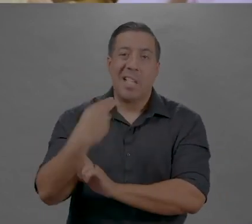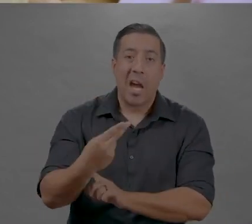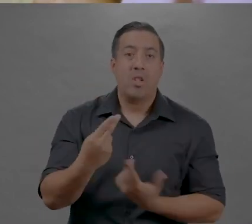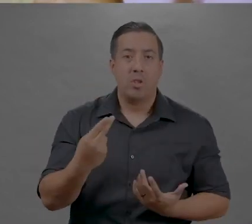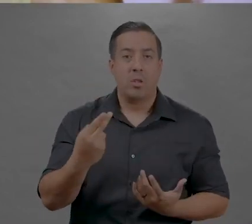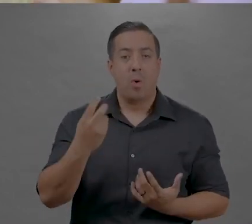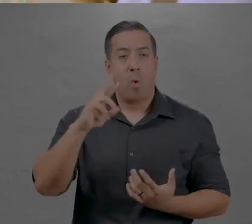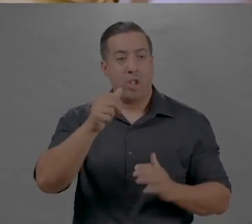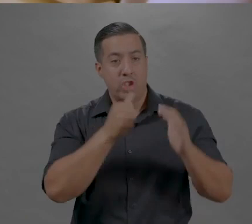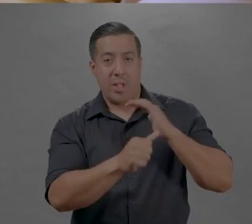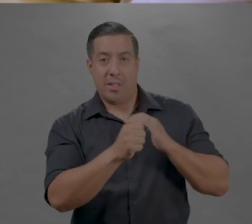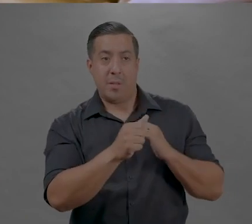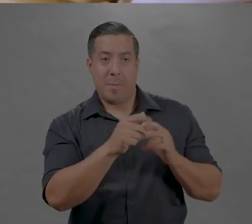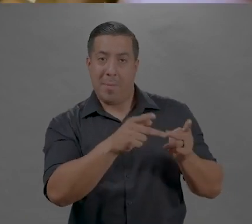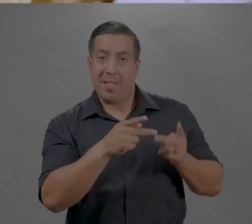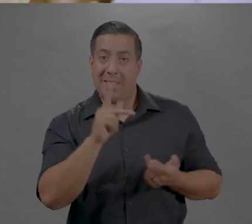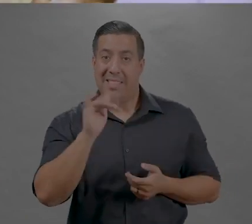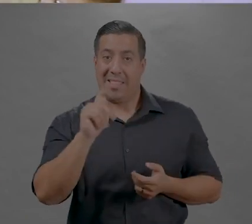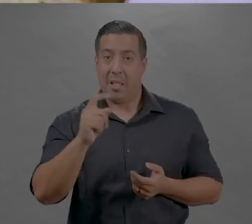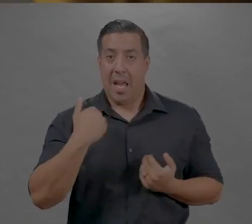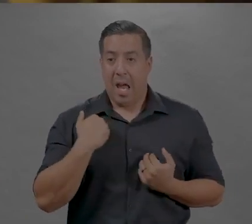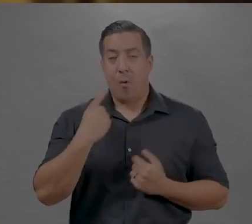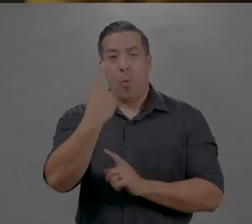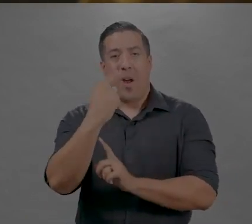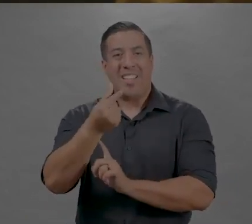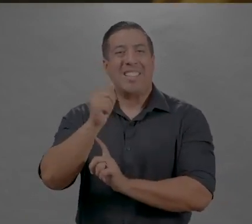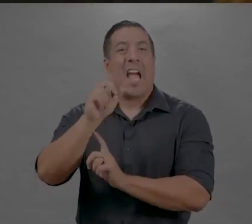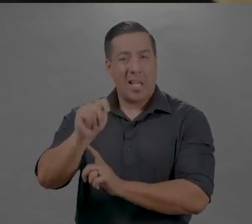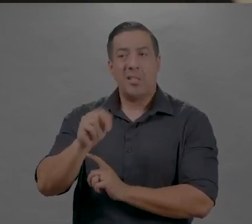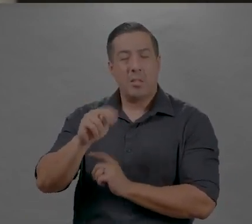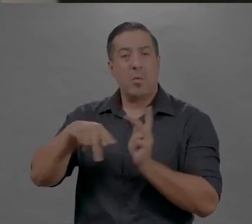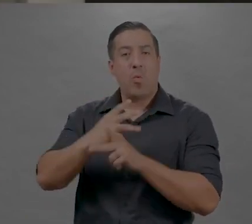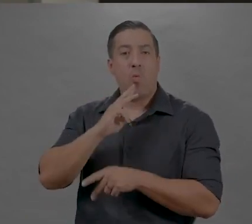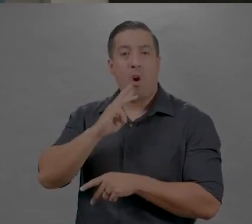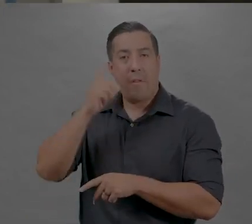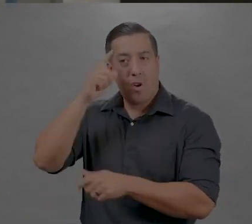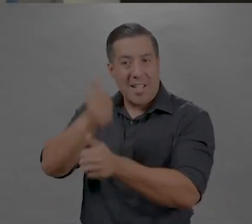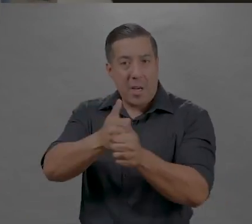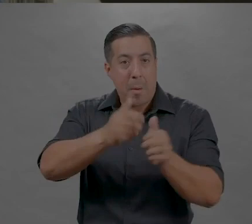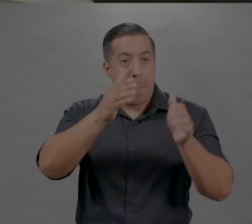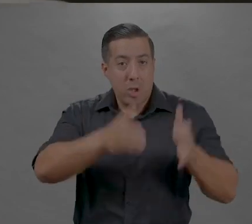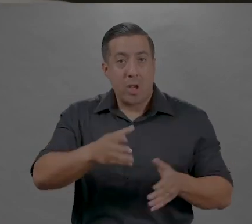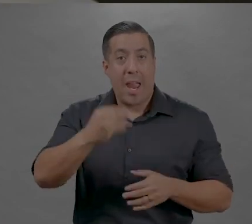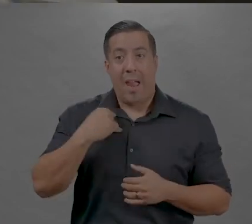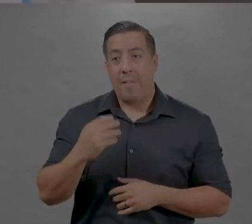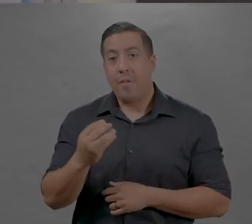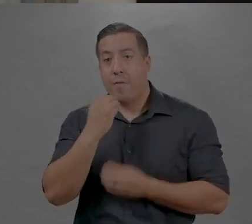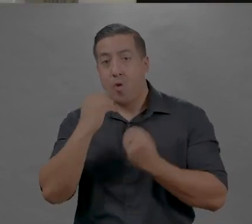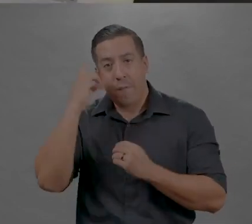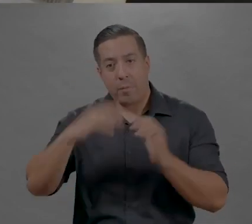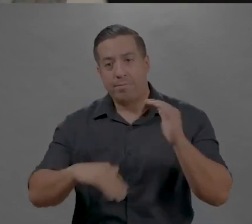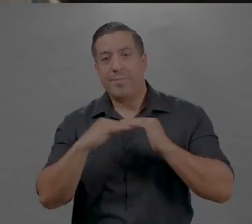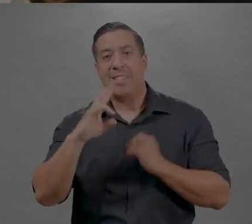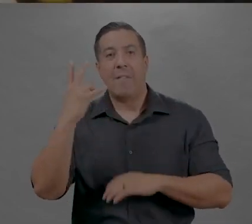sanitizer, cash. For your shelter-in-place kit, start with 1 gallon of water per person per day and non-perishable